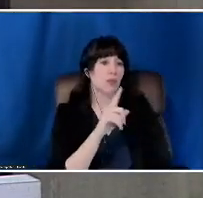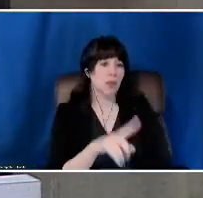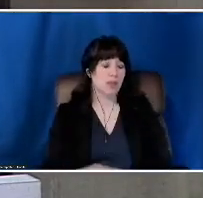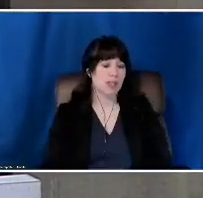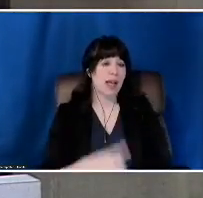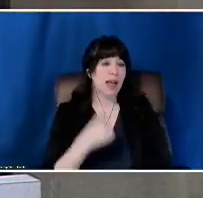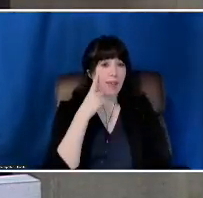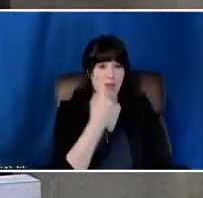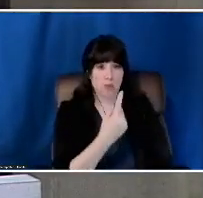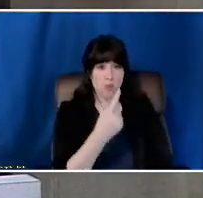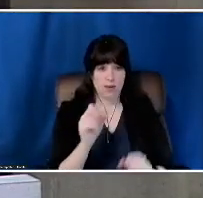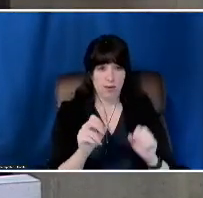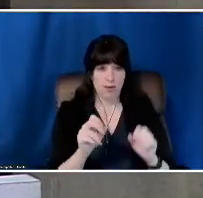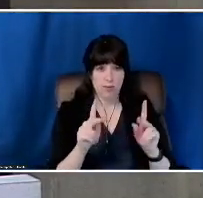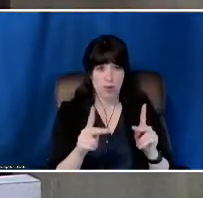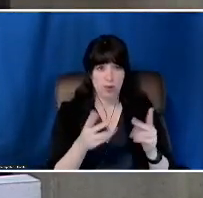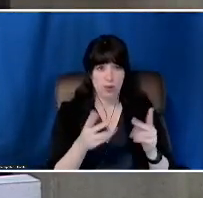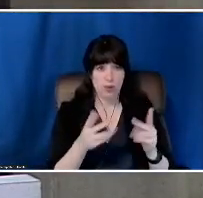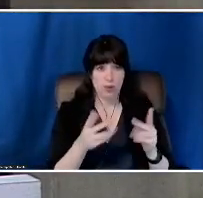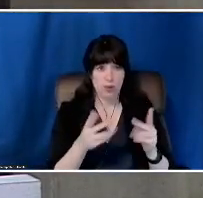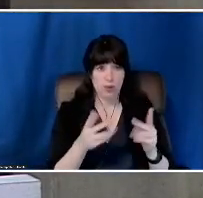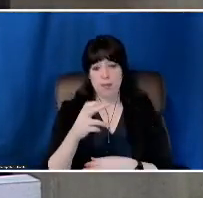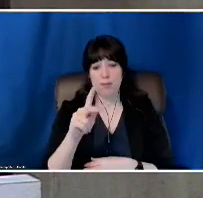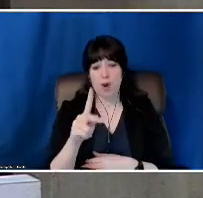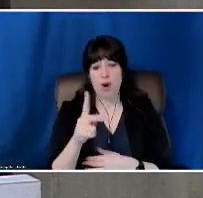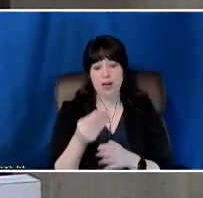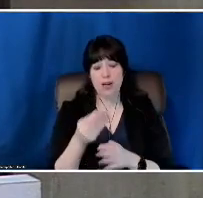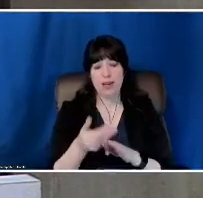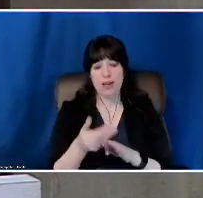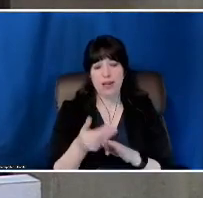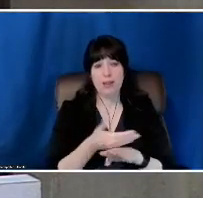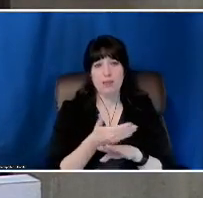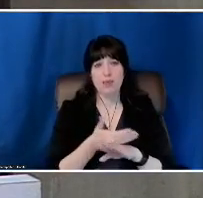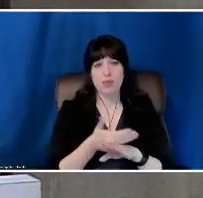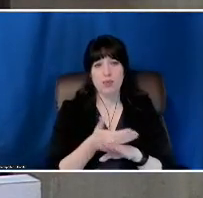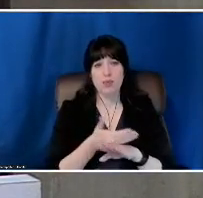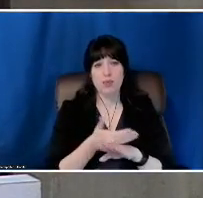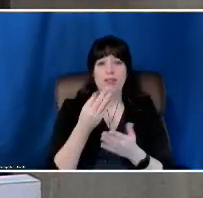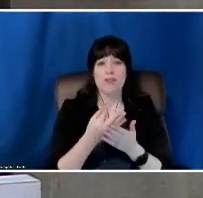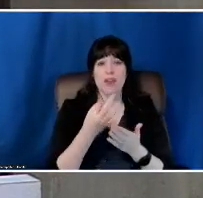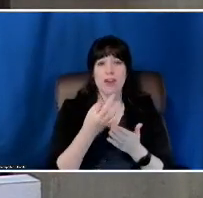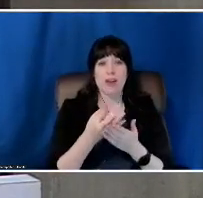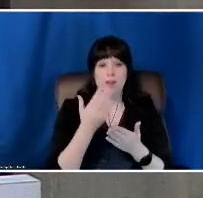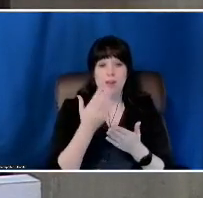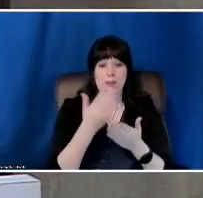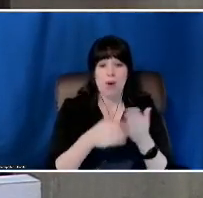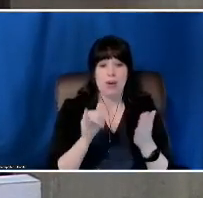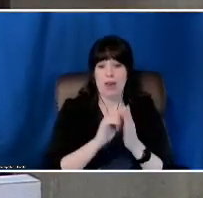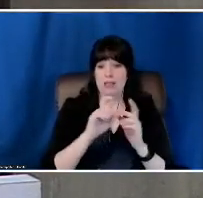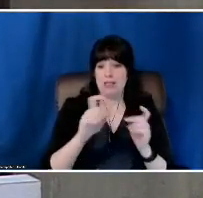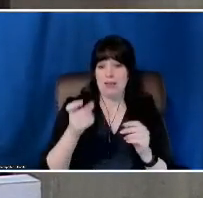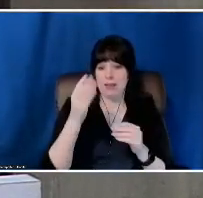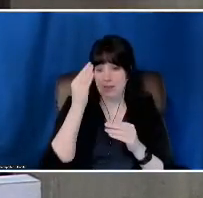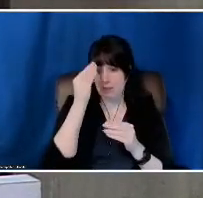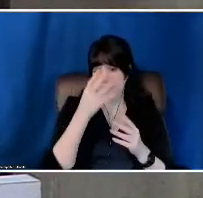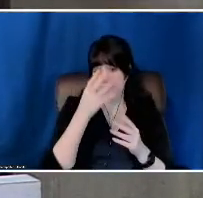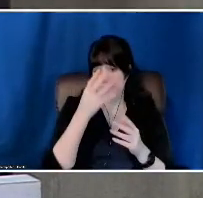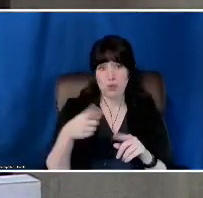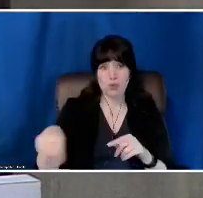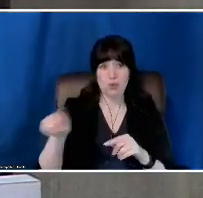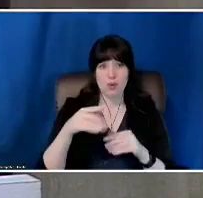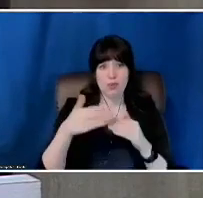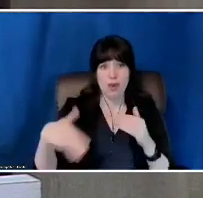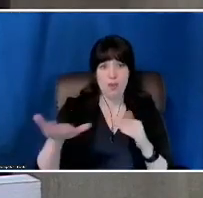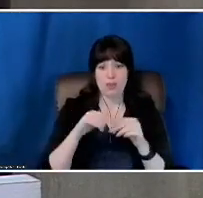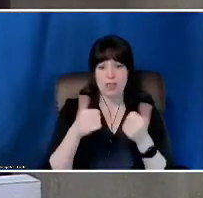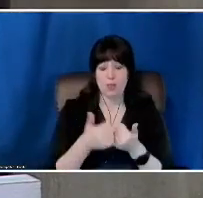those opportunities is through the Salem Park Improvement Fund, and so part of that is getting the message out there to neighborhood associations so they know that the funding is available that can then be